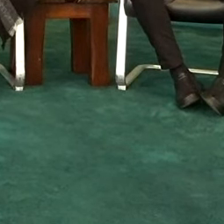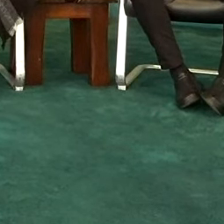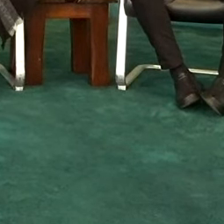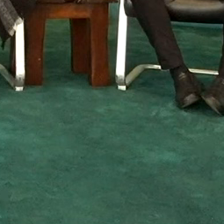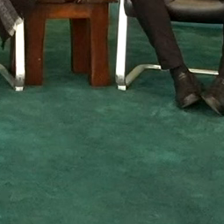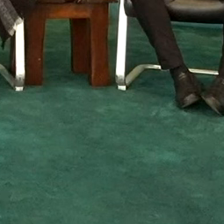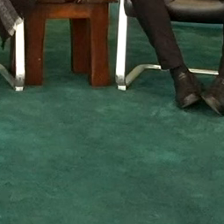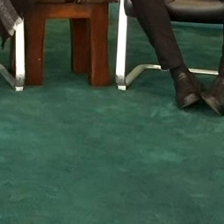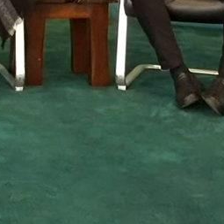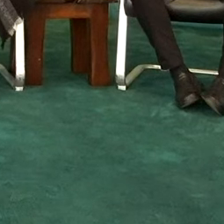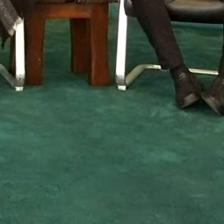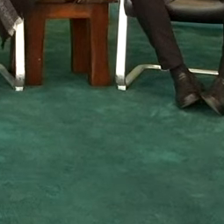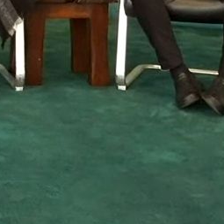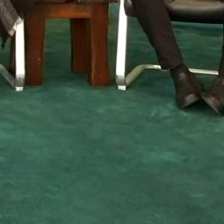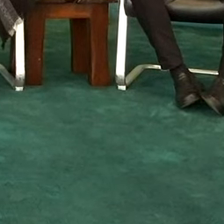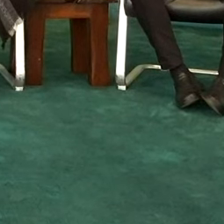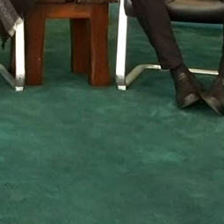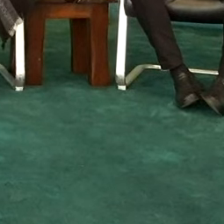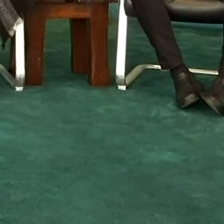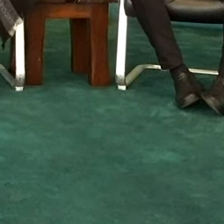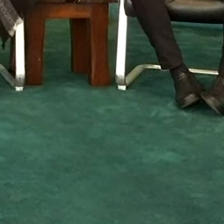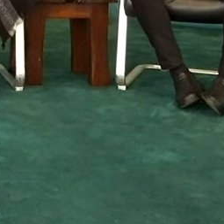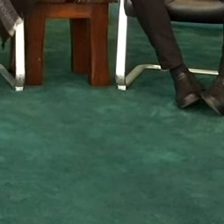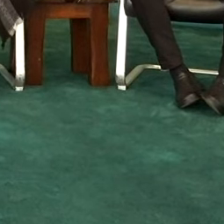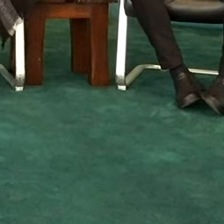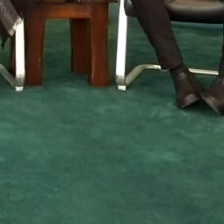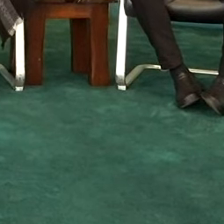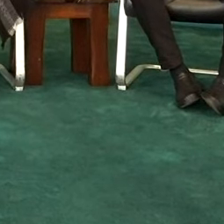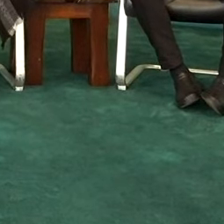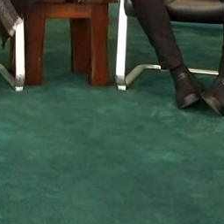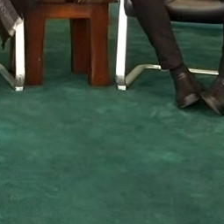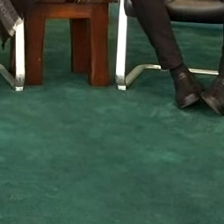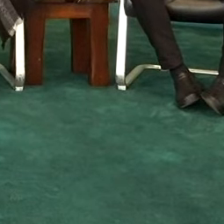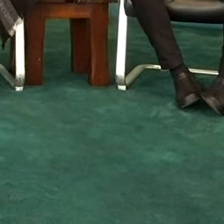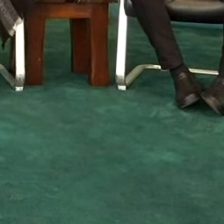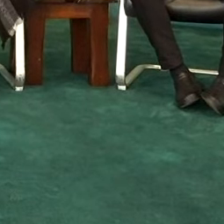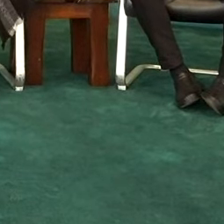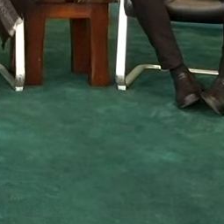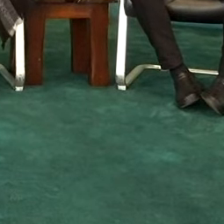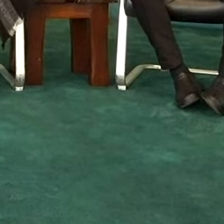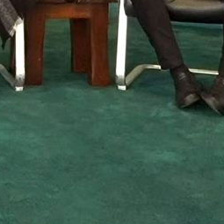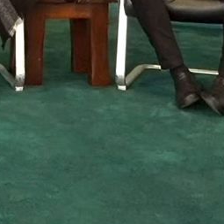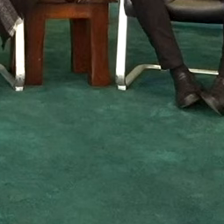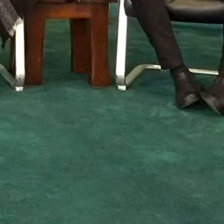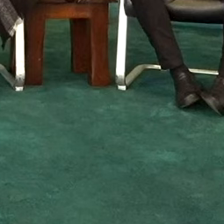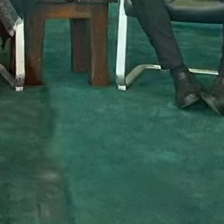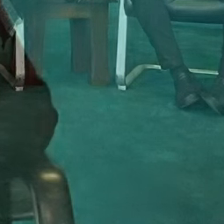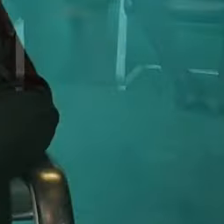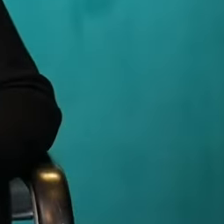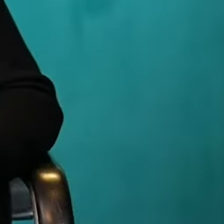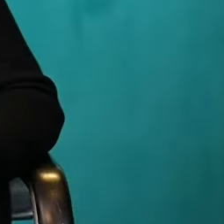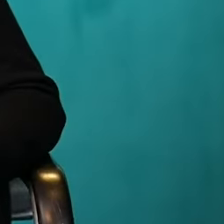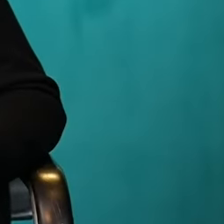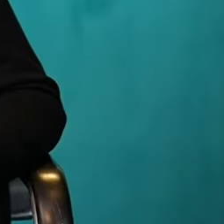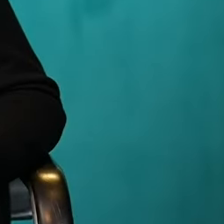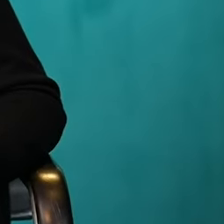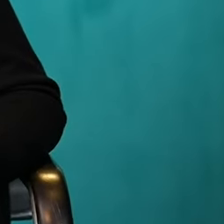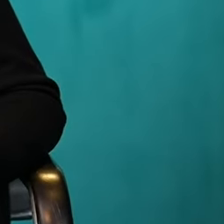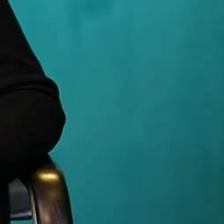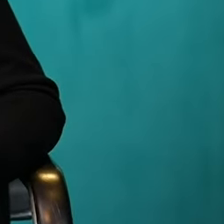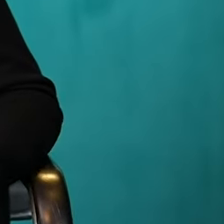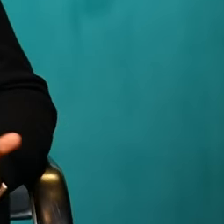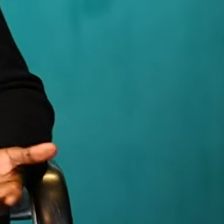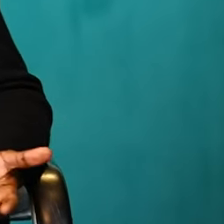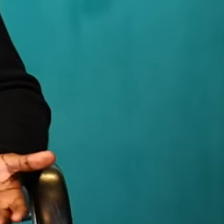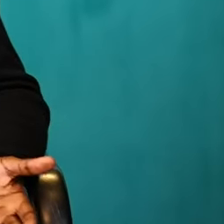speak to it. But then my question is, of all the things he had done so many wonderful deeds, making